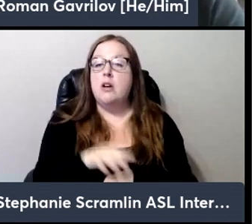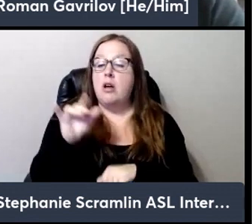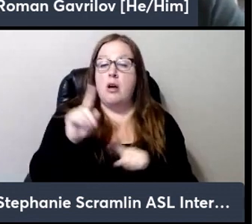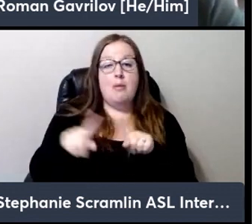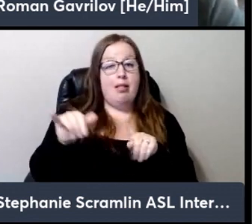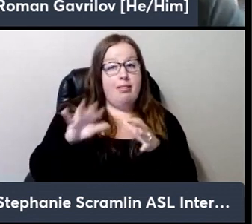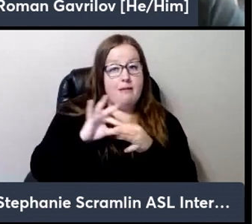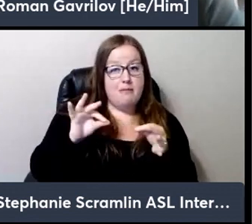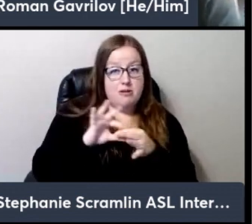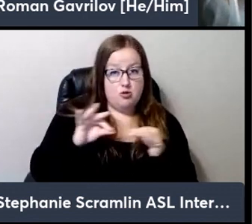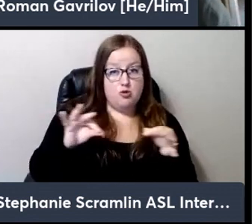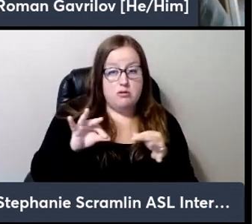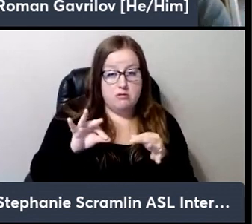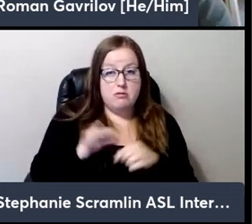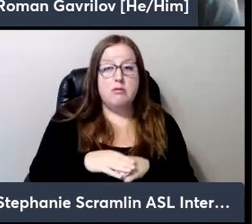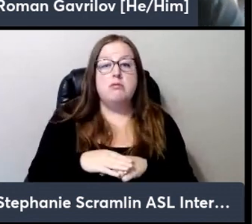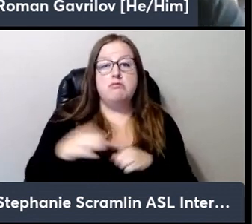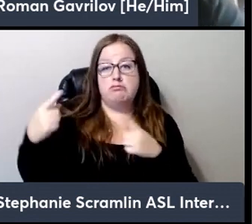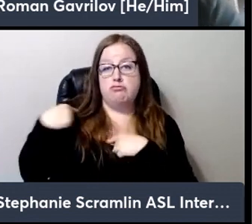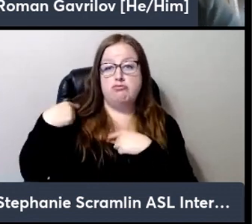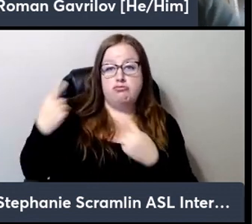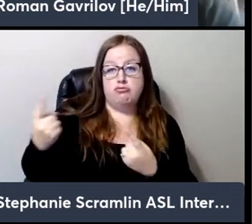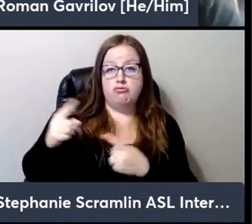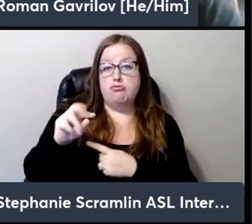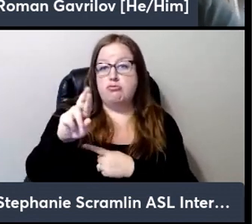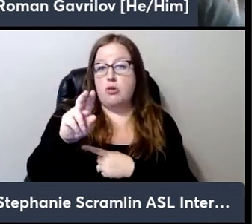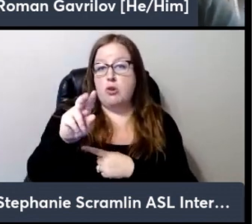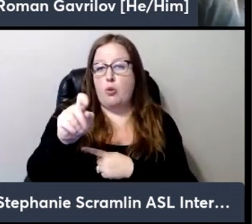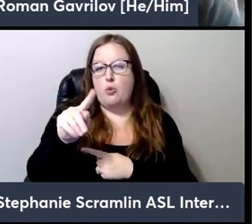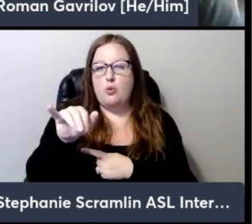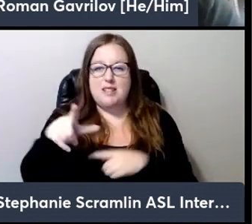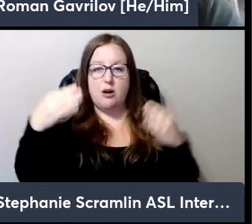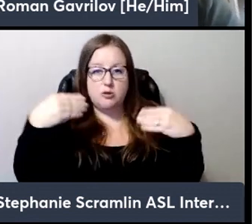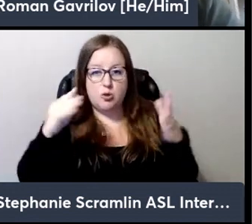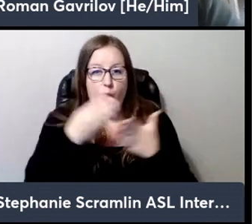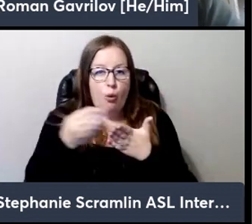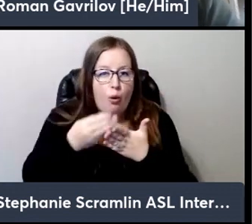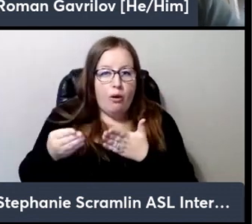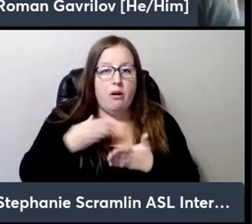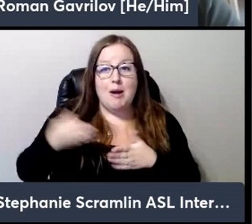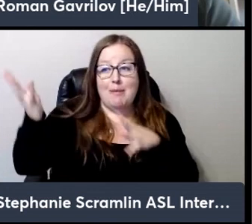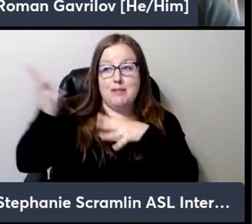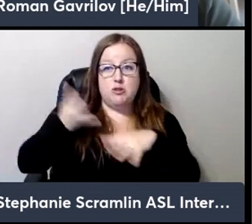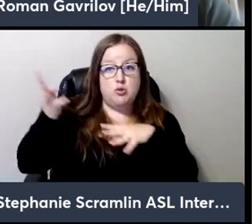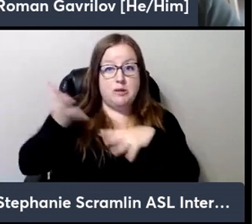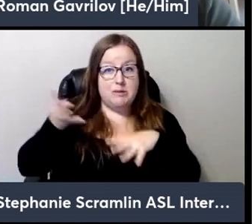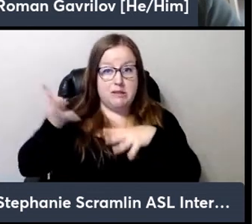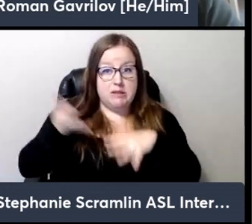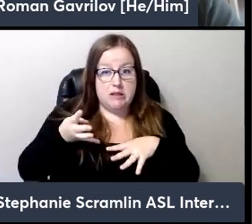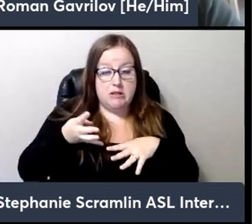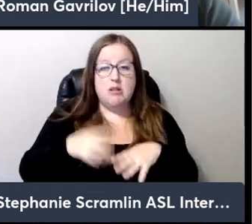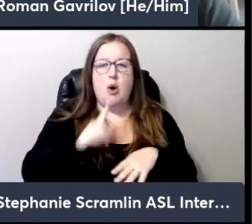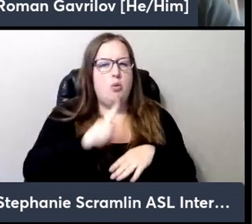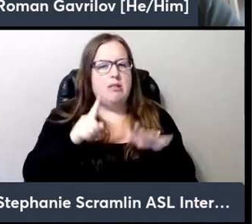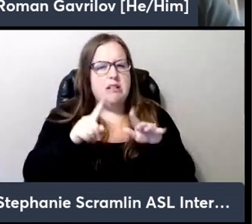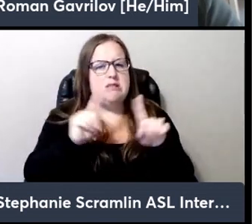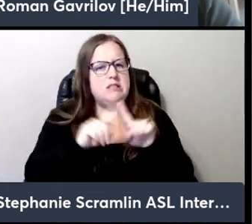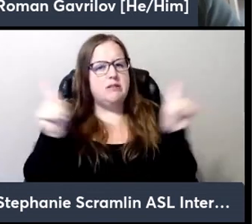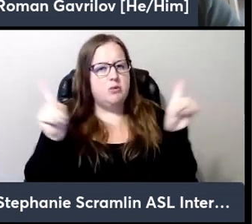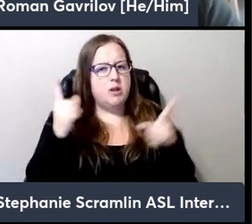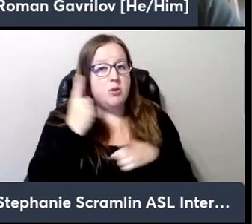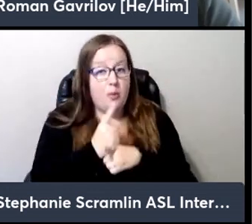I know that since I'm a retail store, my streaming patterns are very different,